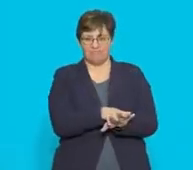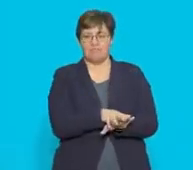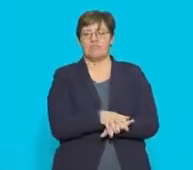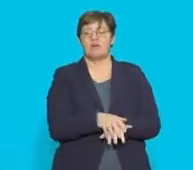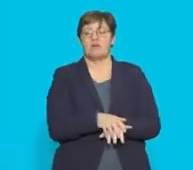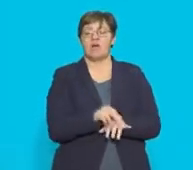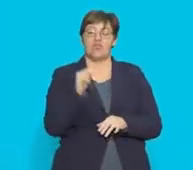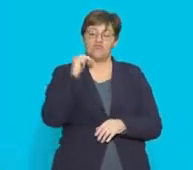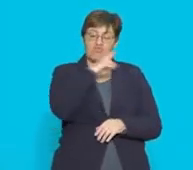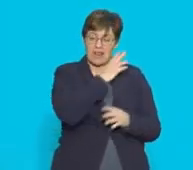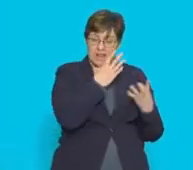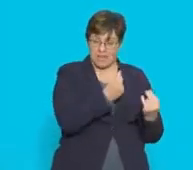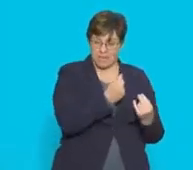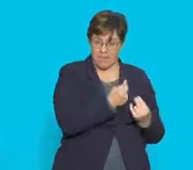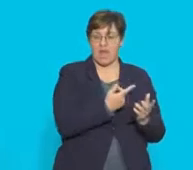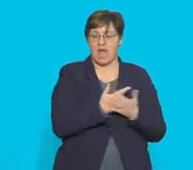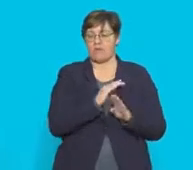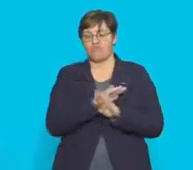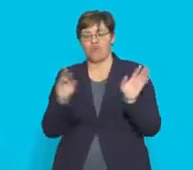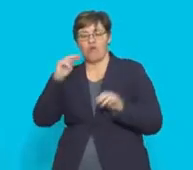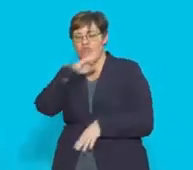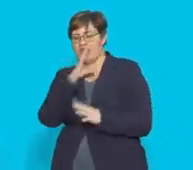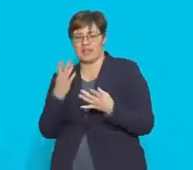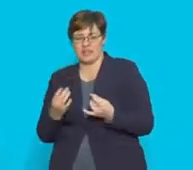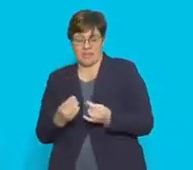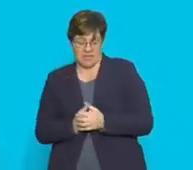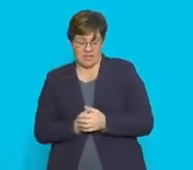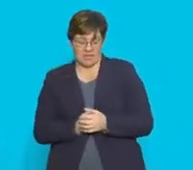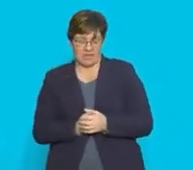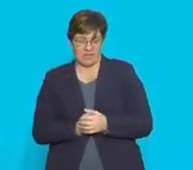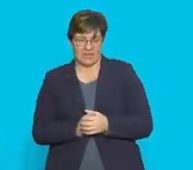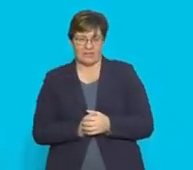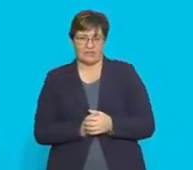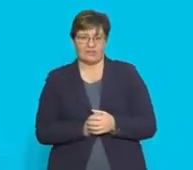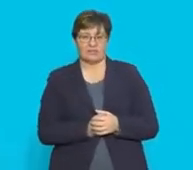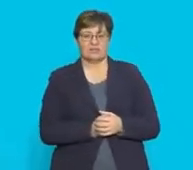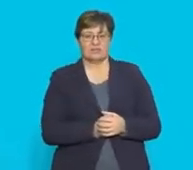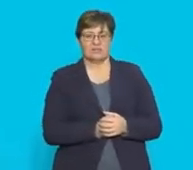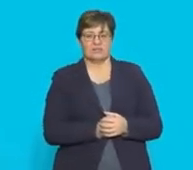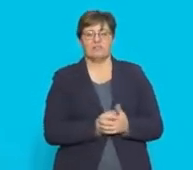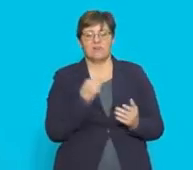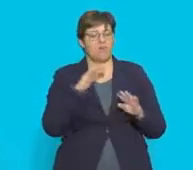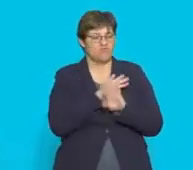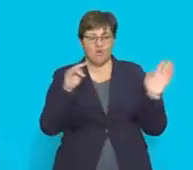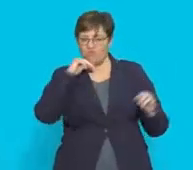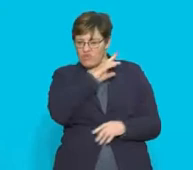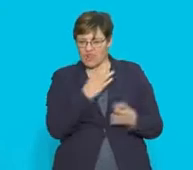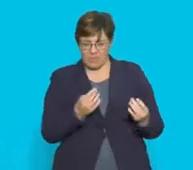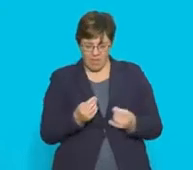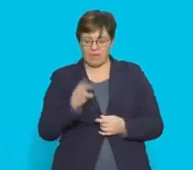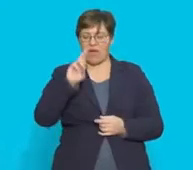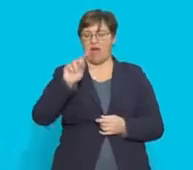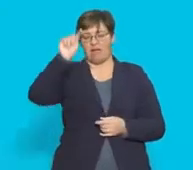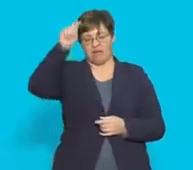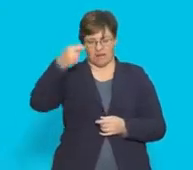the union of real numbers and non-real numbers, right? So this is more like non-real numbers.